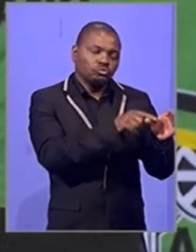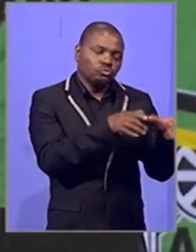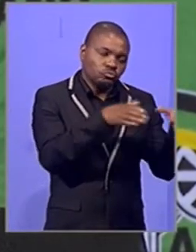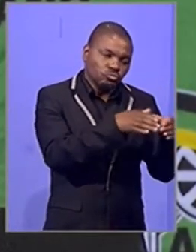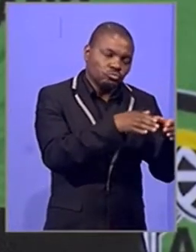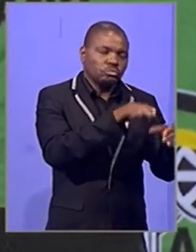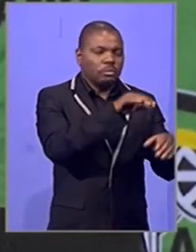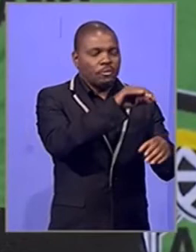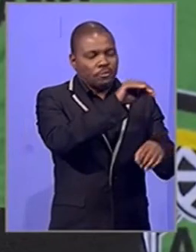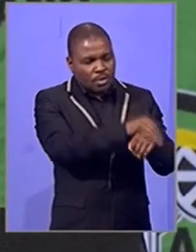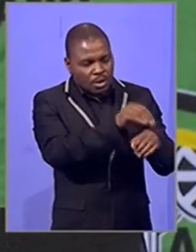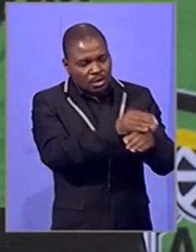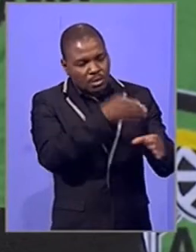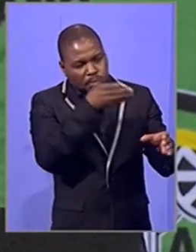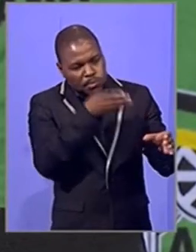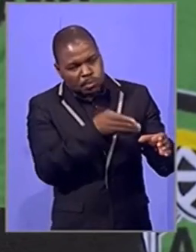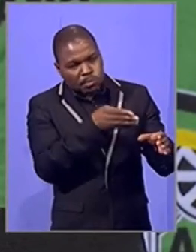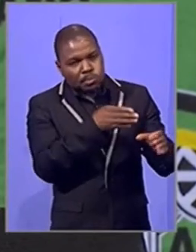friends,